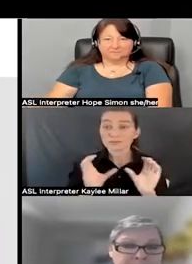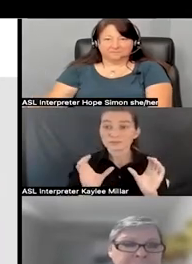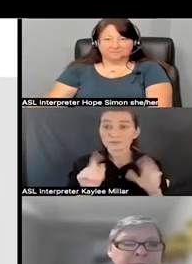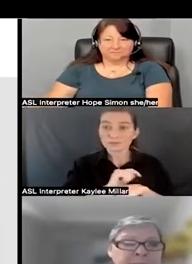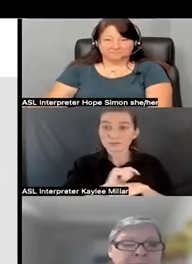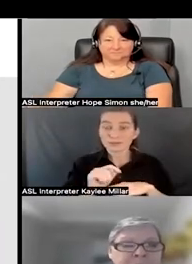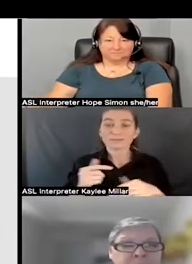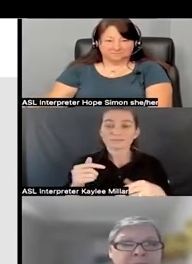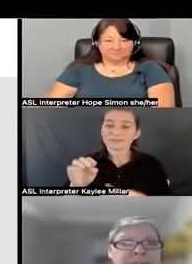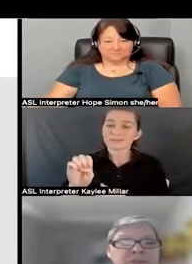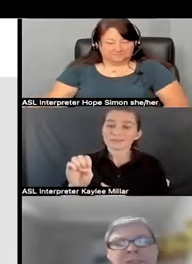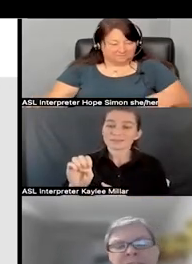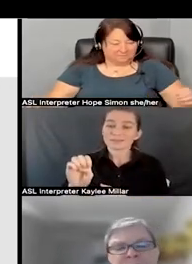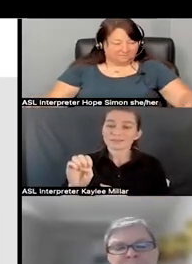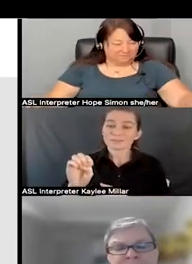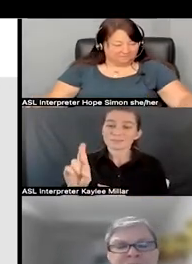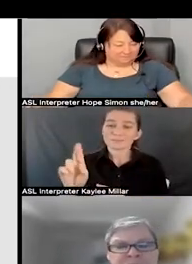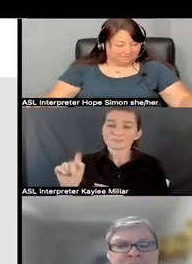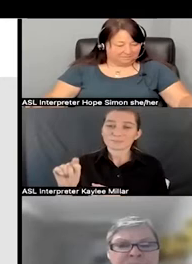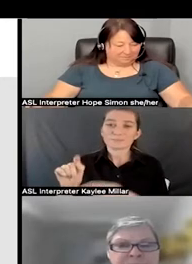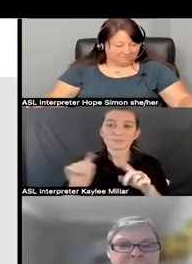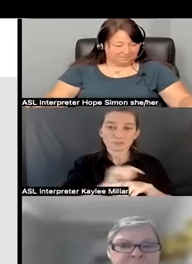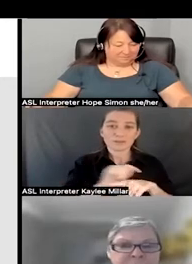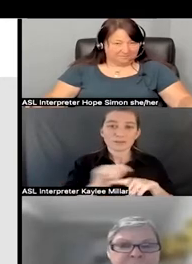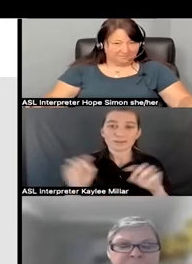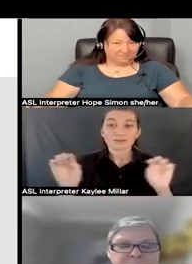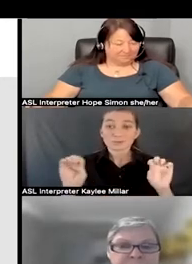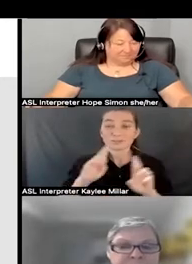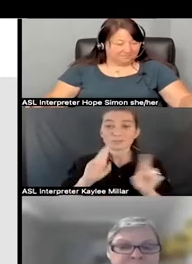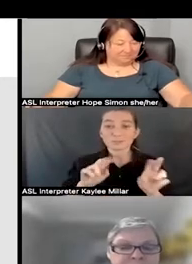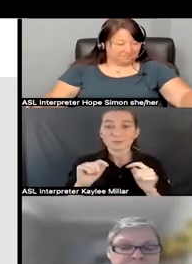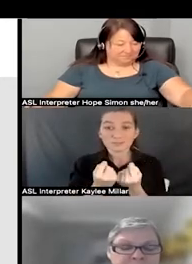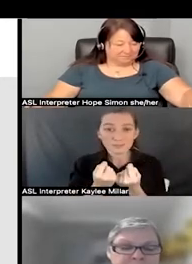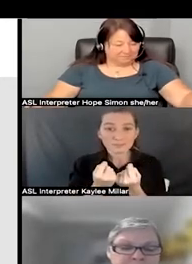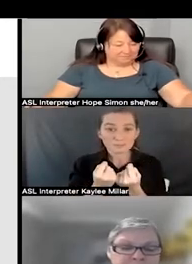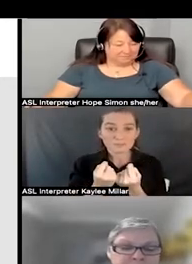team training, and we've positioned caches of containers of